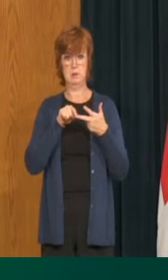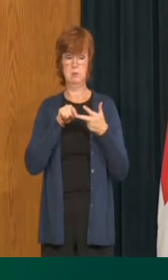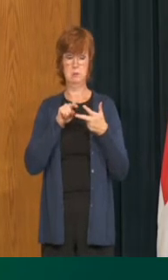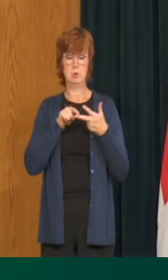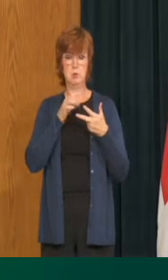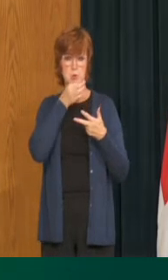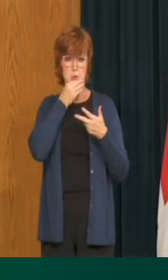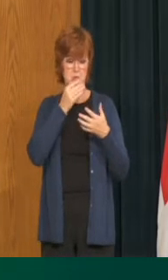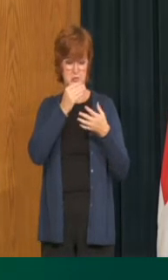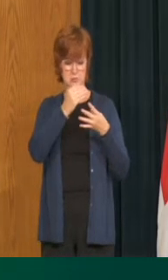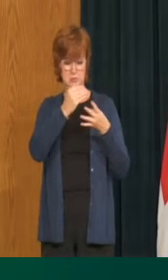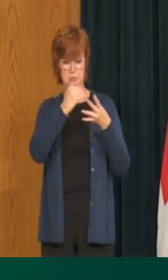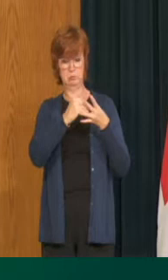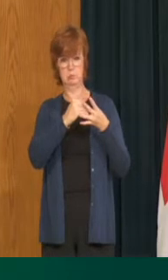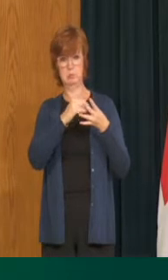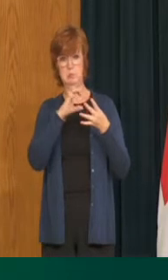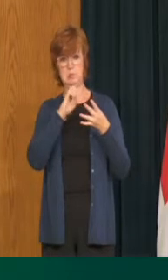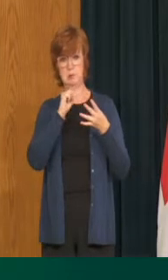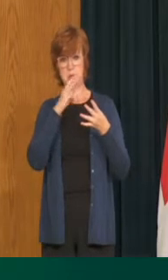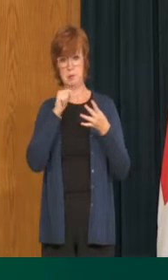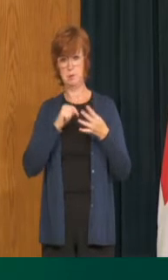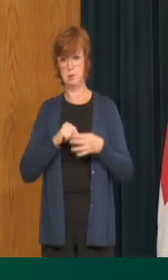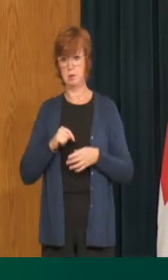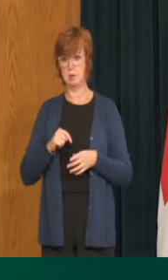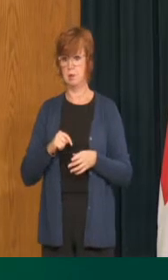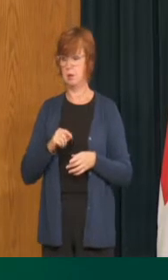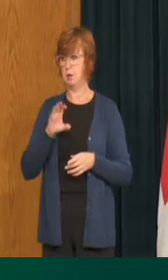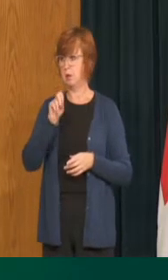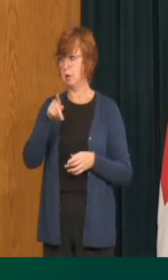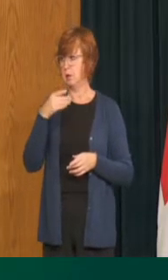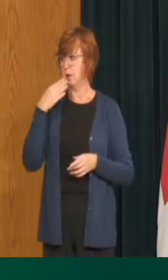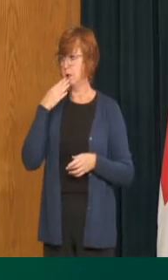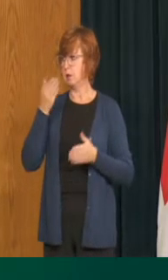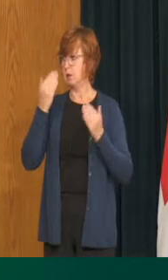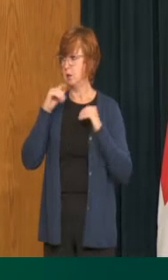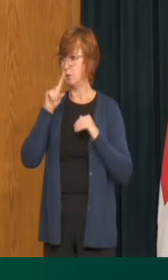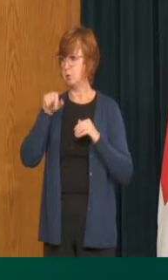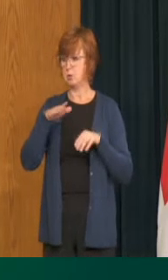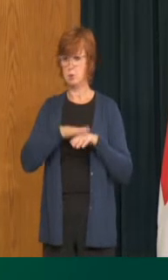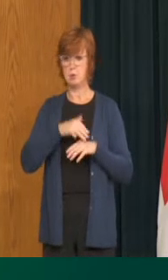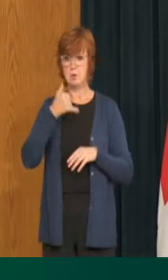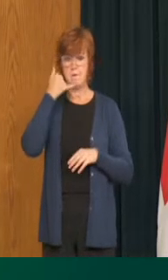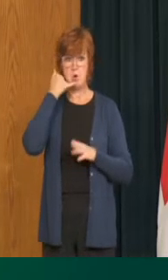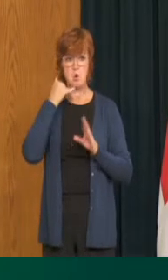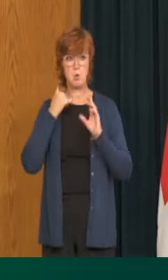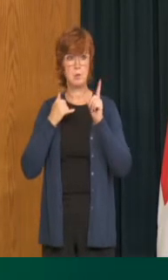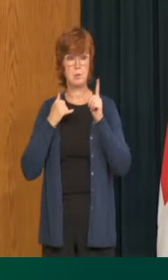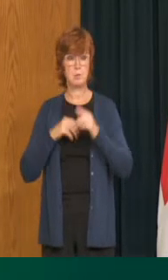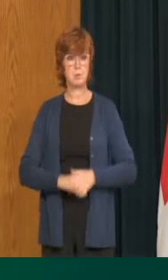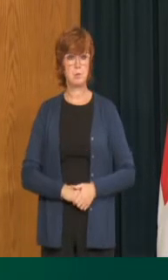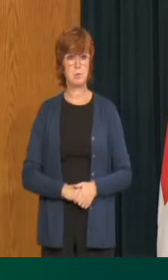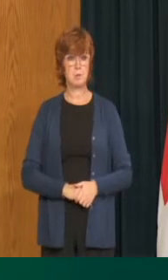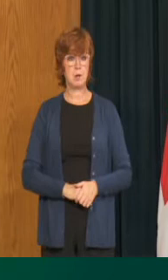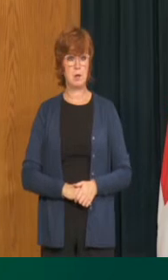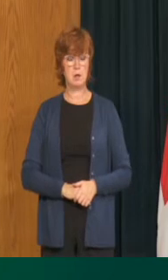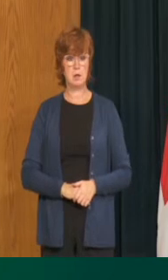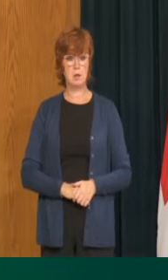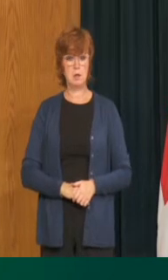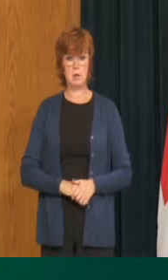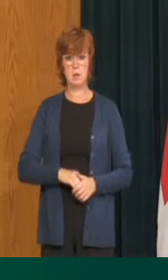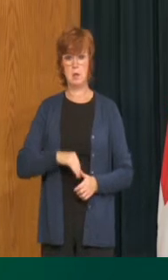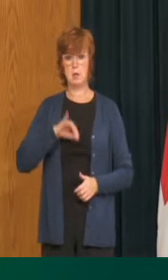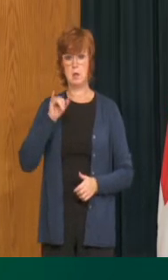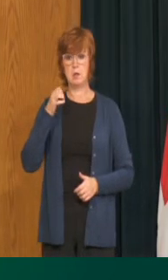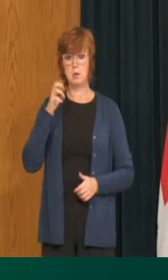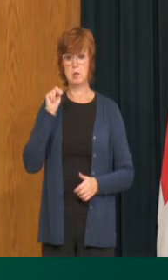the second week of the school year. We'll take our next question on the phone line. We have Jean-Baptiste Moy